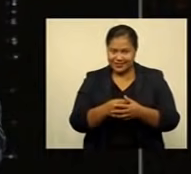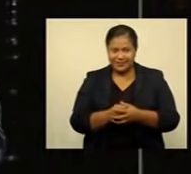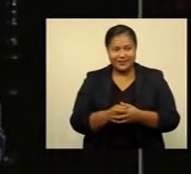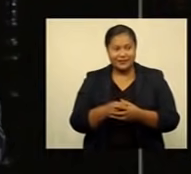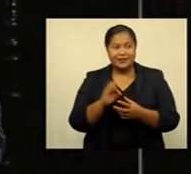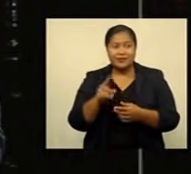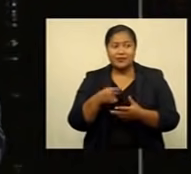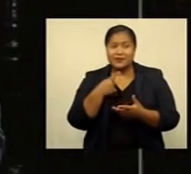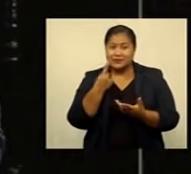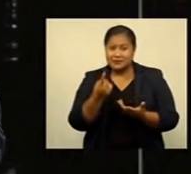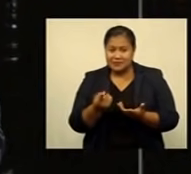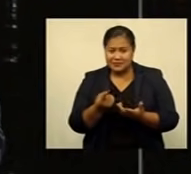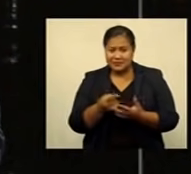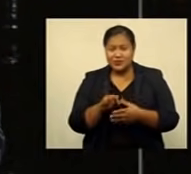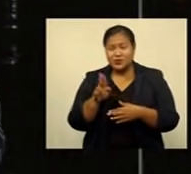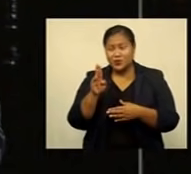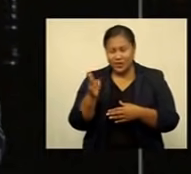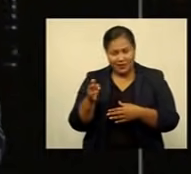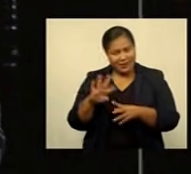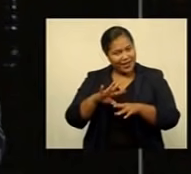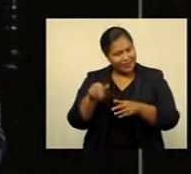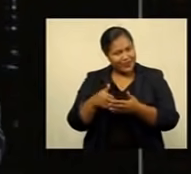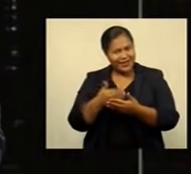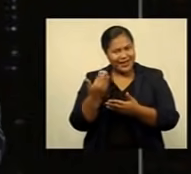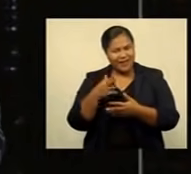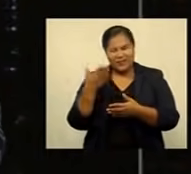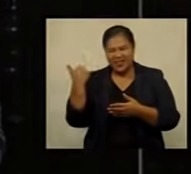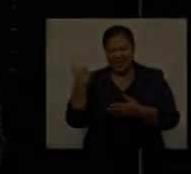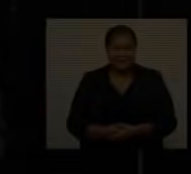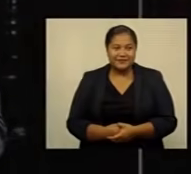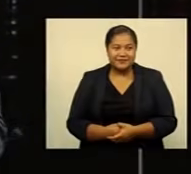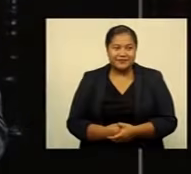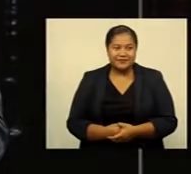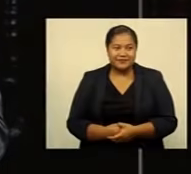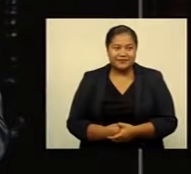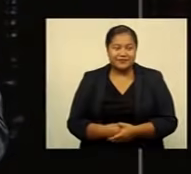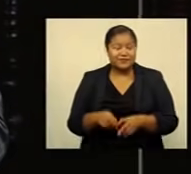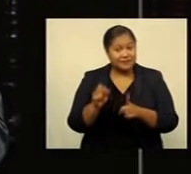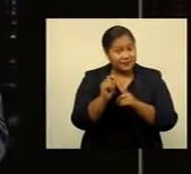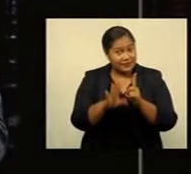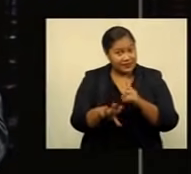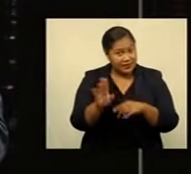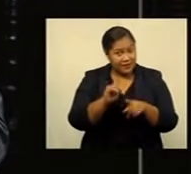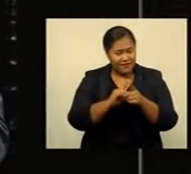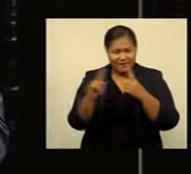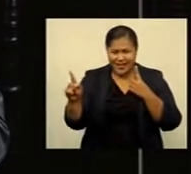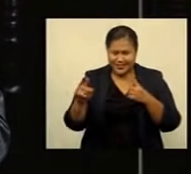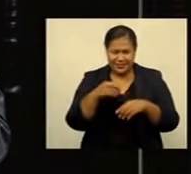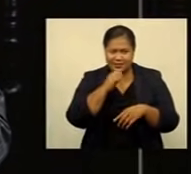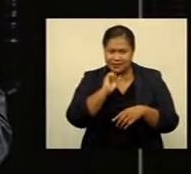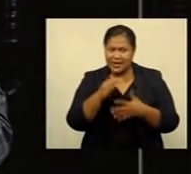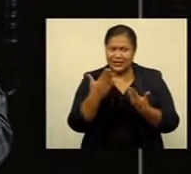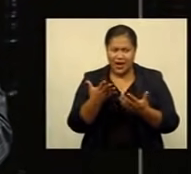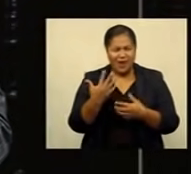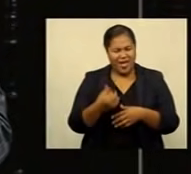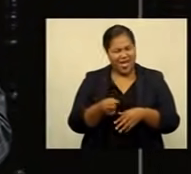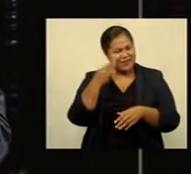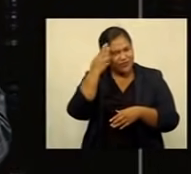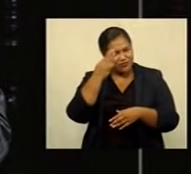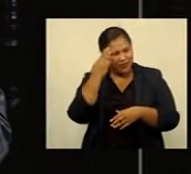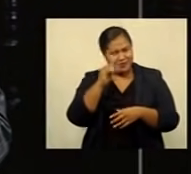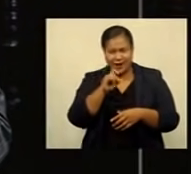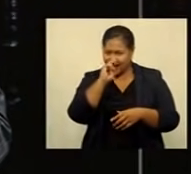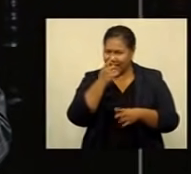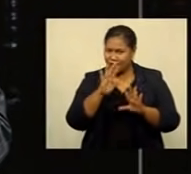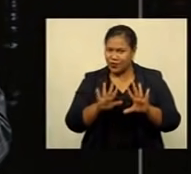mentioned to him every day for the last 5 years. And the Pacific's fastest man is now living the dream and can't wait